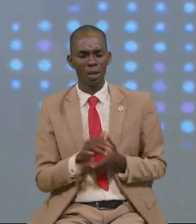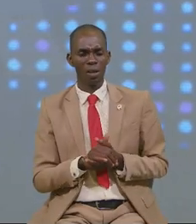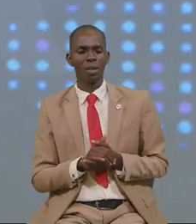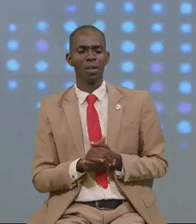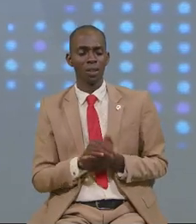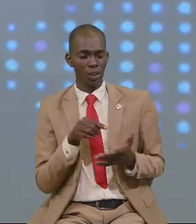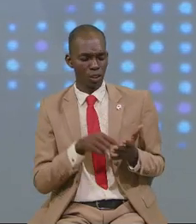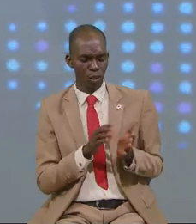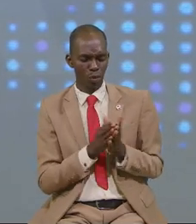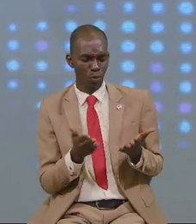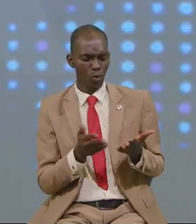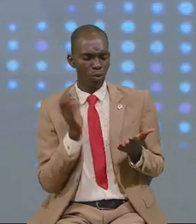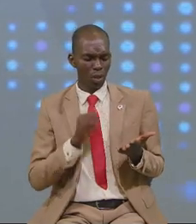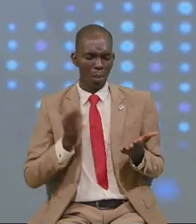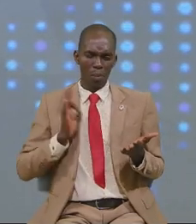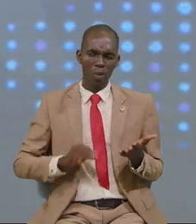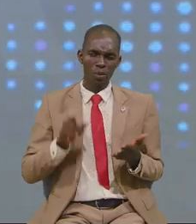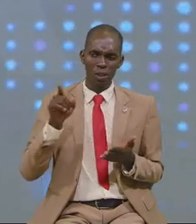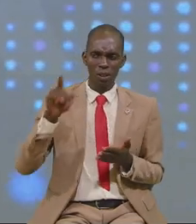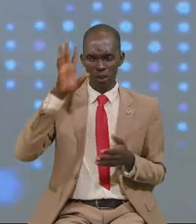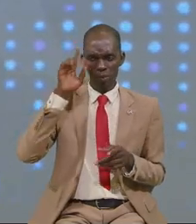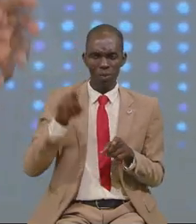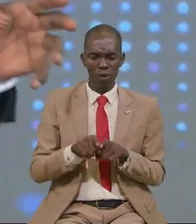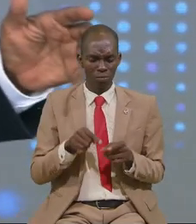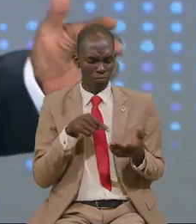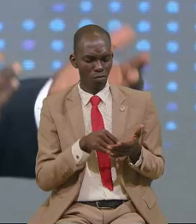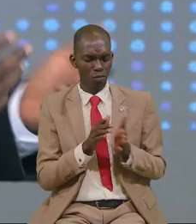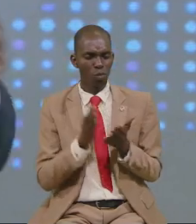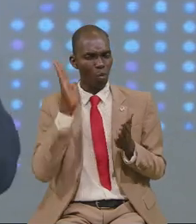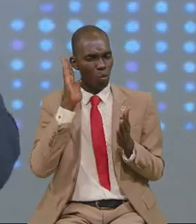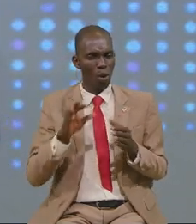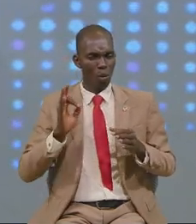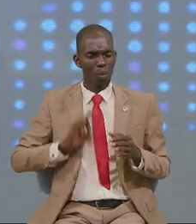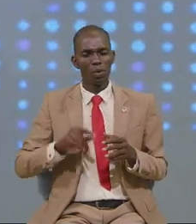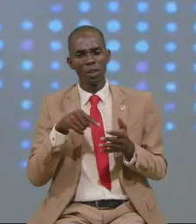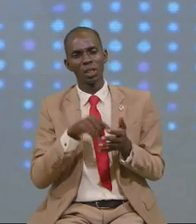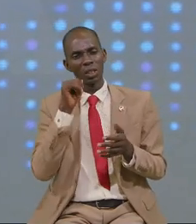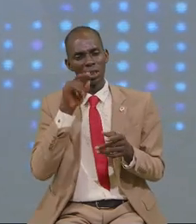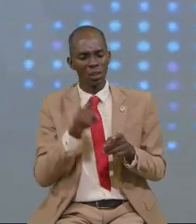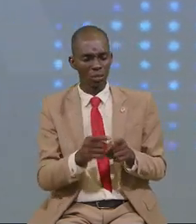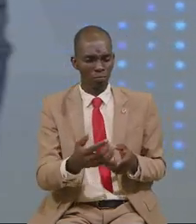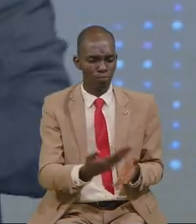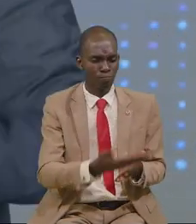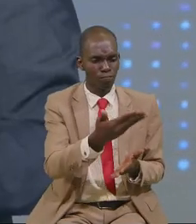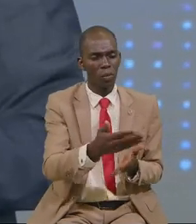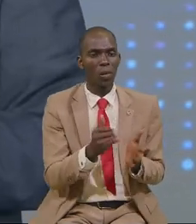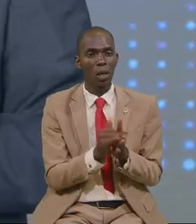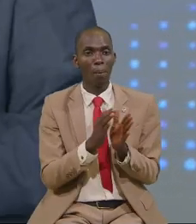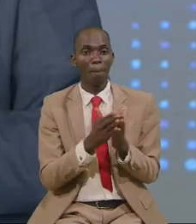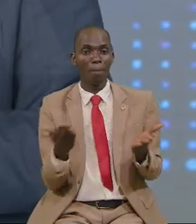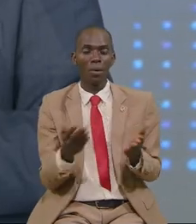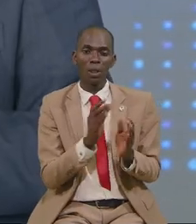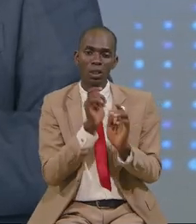brother so-and-so. This will benefit sister so-and-so. And he bought that book. And he gave it unto